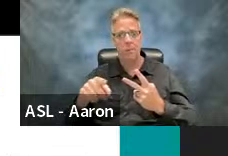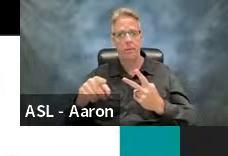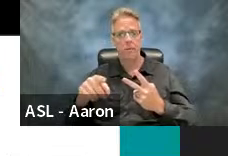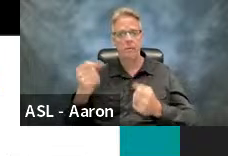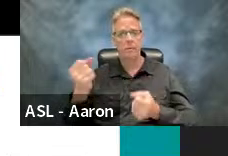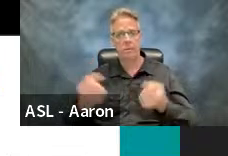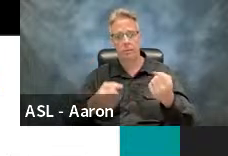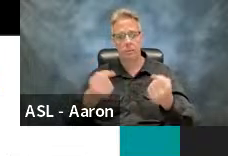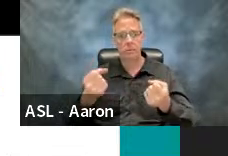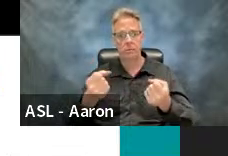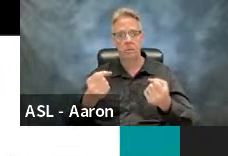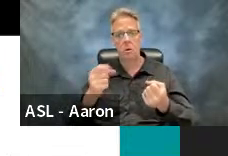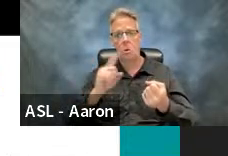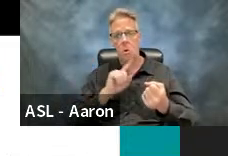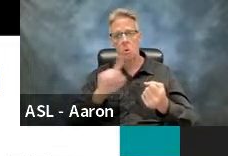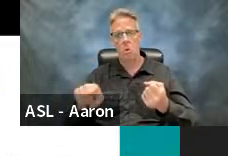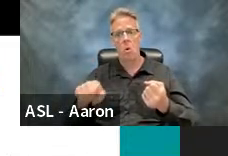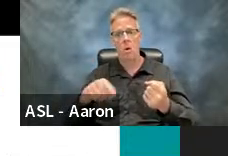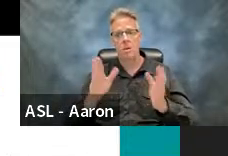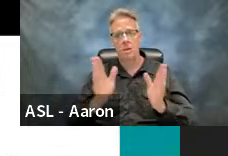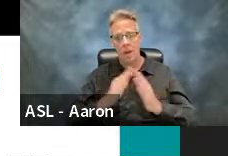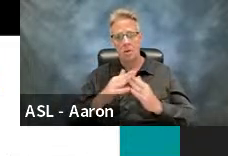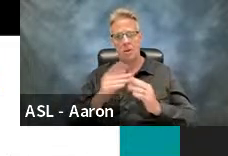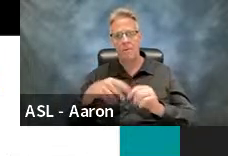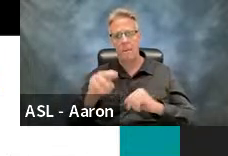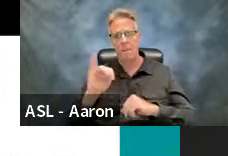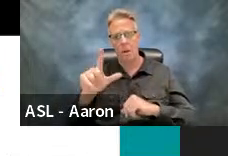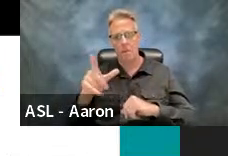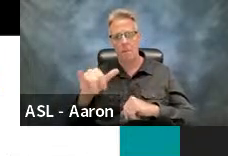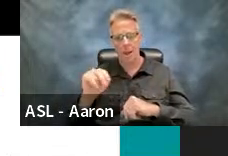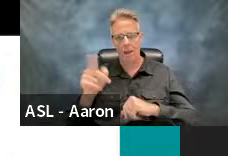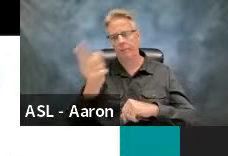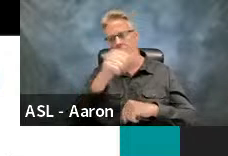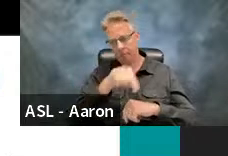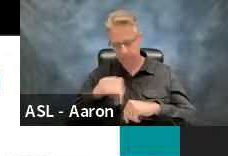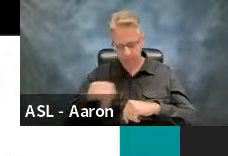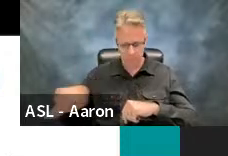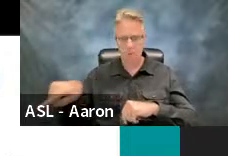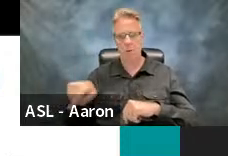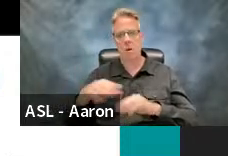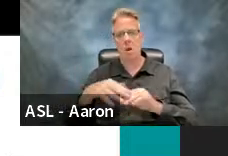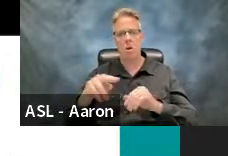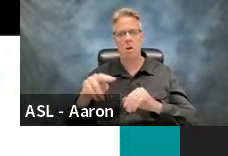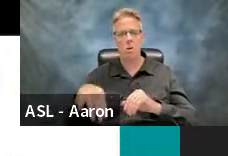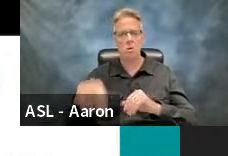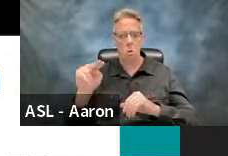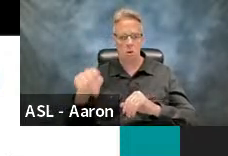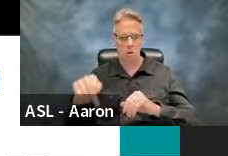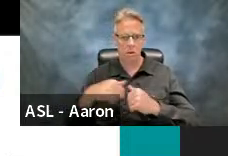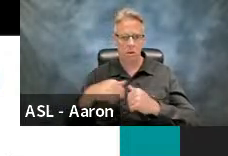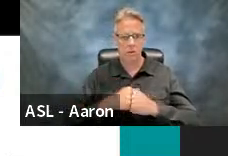vehicles would access downtown to and from Mill Plain off the screen to the north.